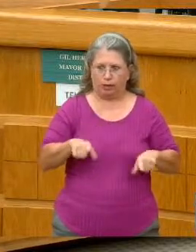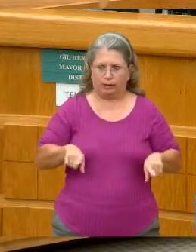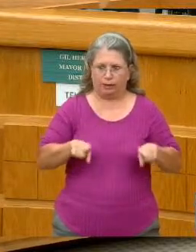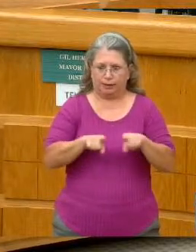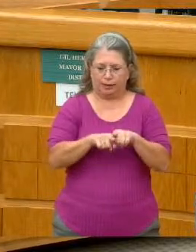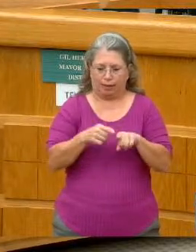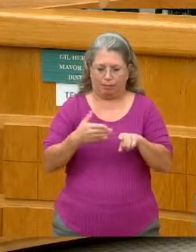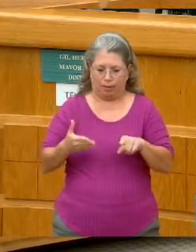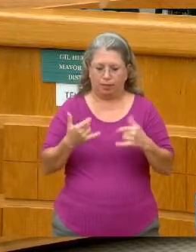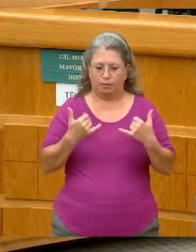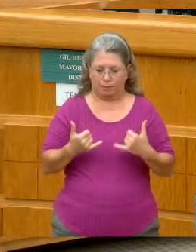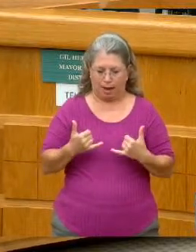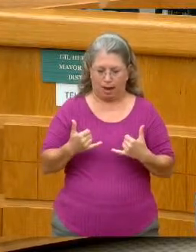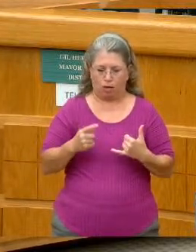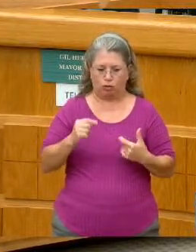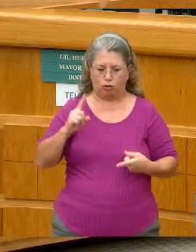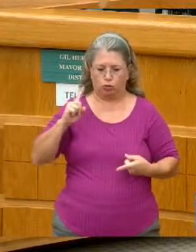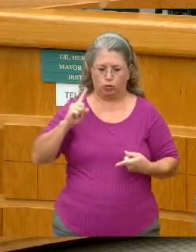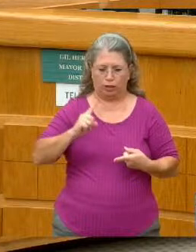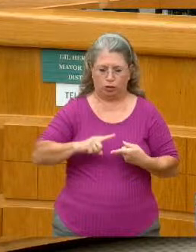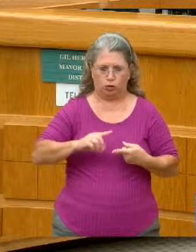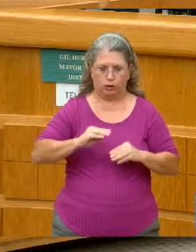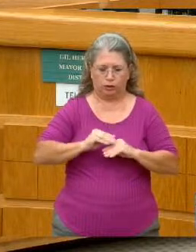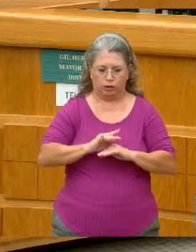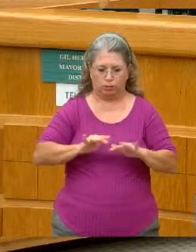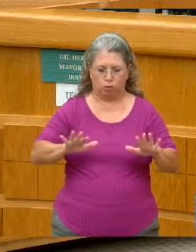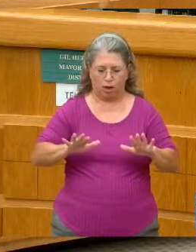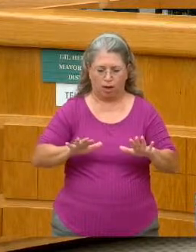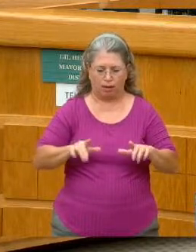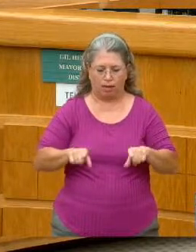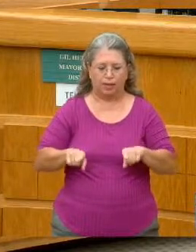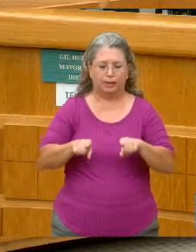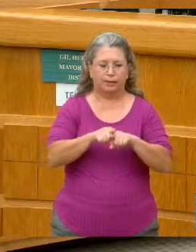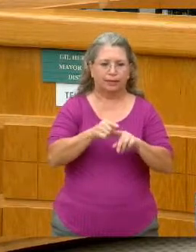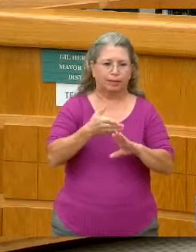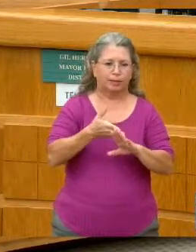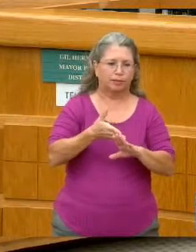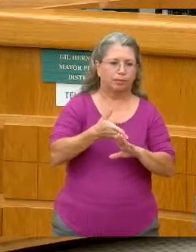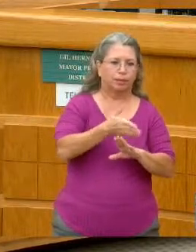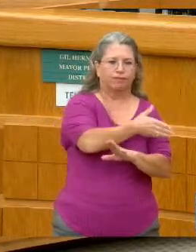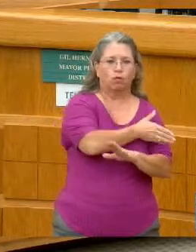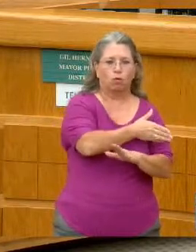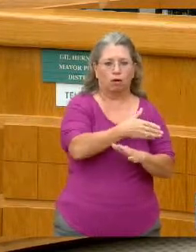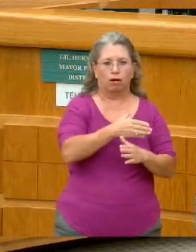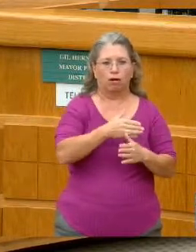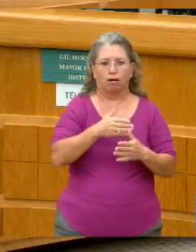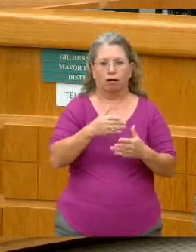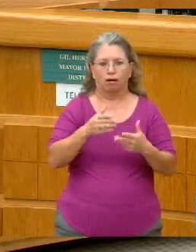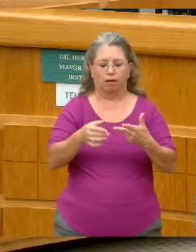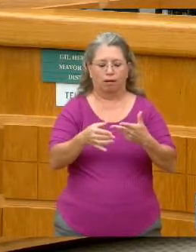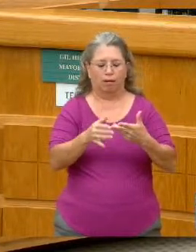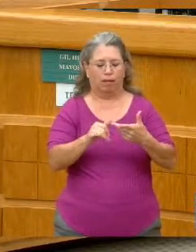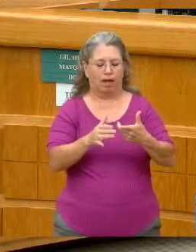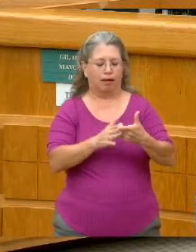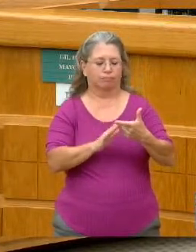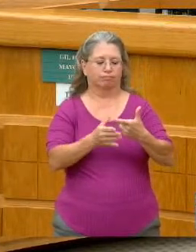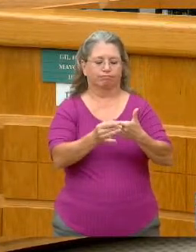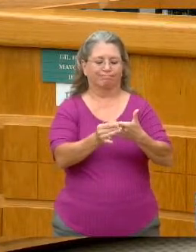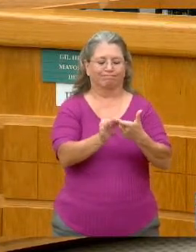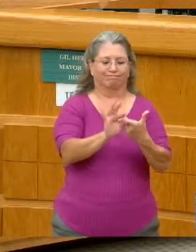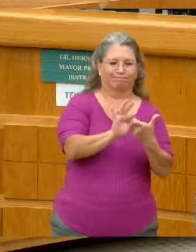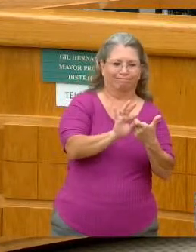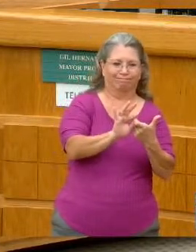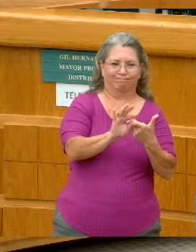COVID-19 as you were back after Open Texas Phase 2 was rolled back slightly? And if